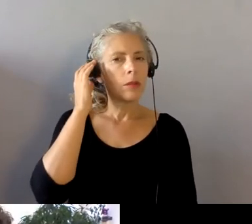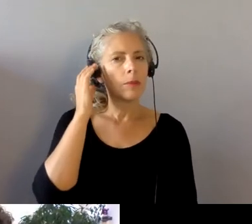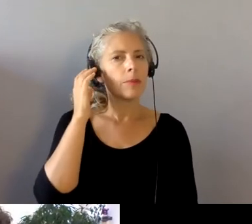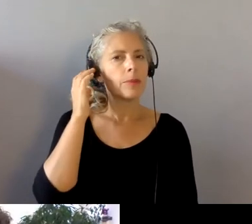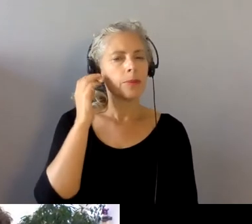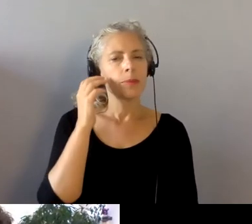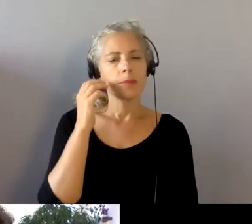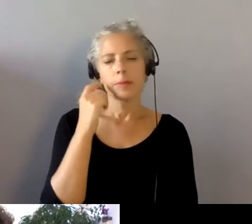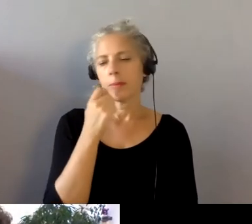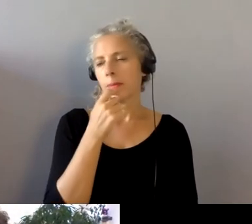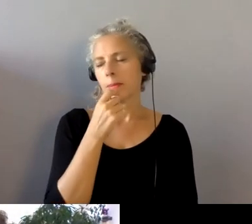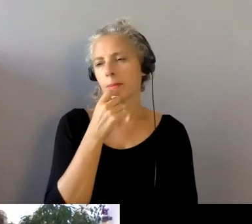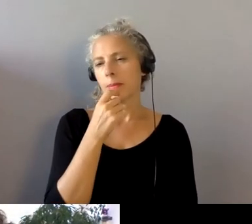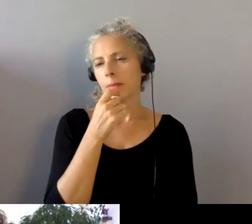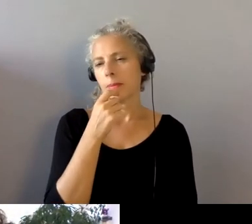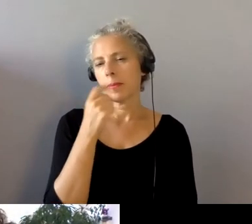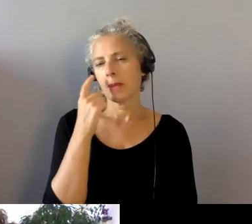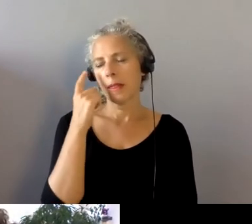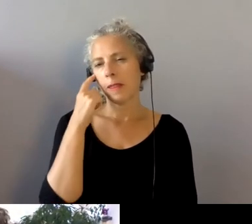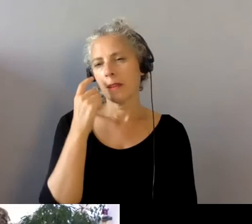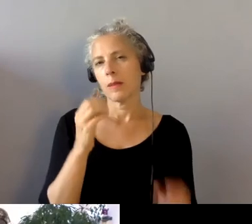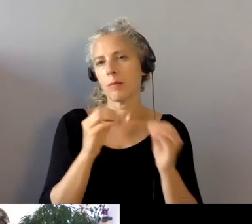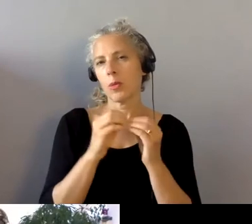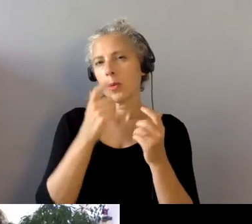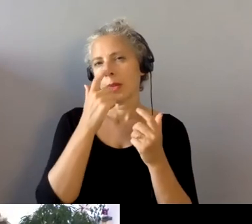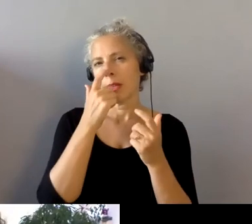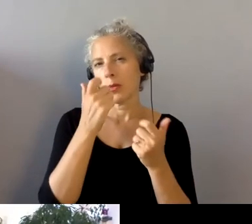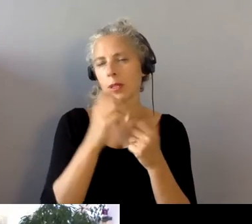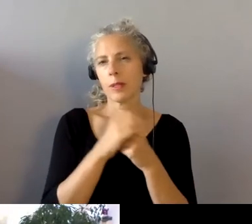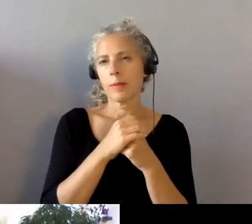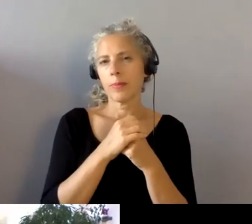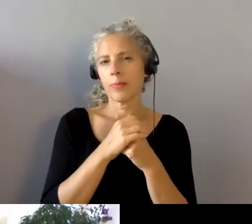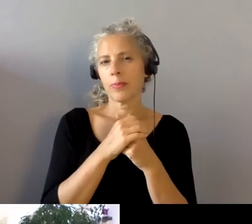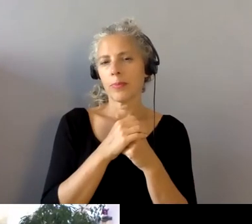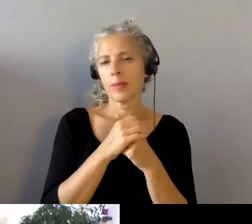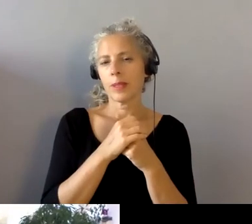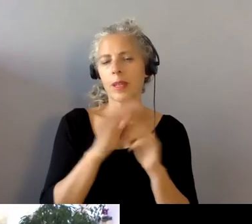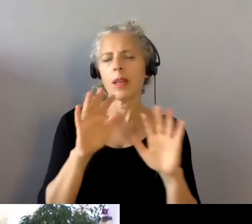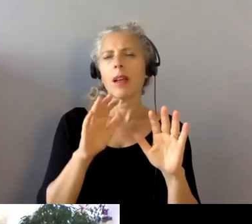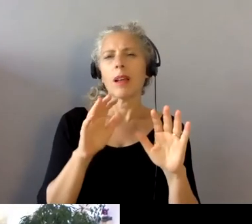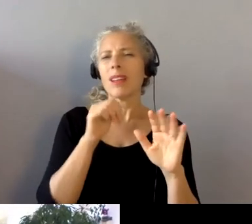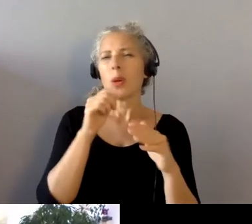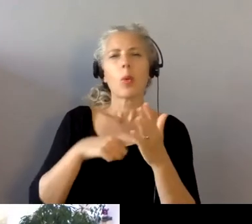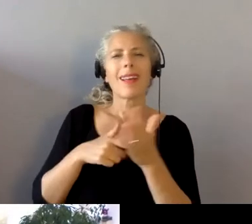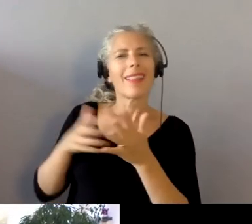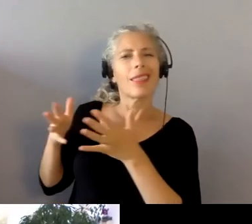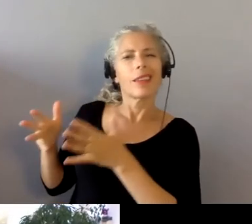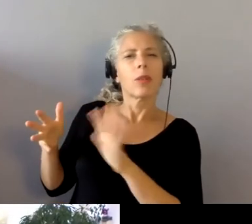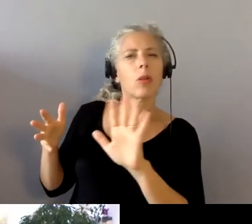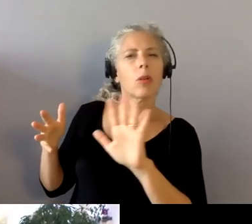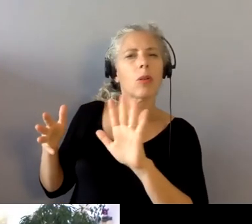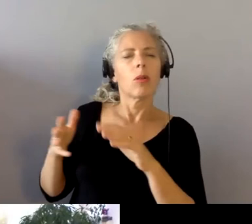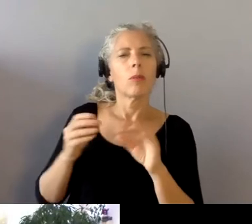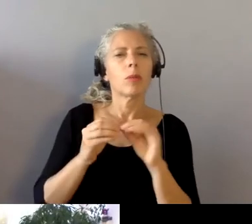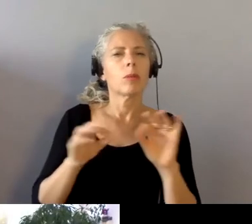I think it would be much more, it's much more interesting to think about rather than what we leave behind, like in terms of that, what are we like,